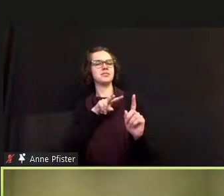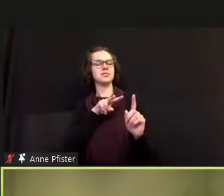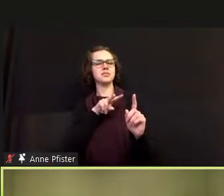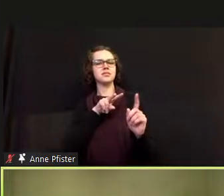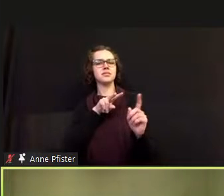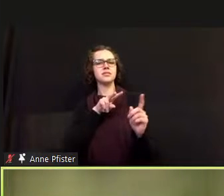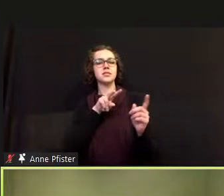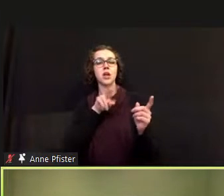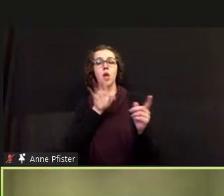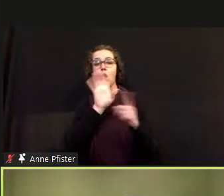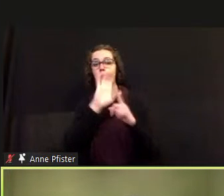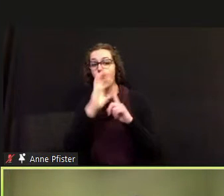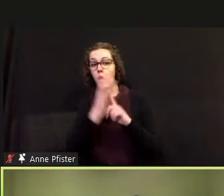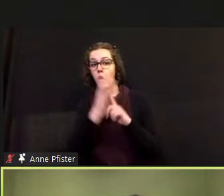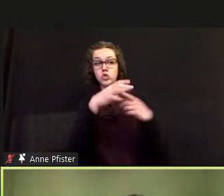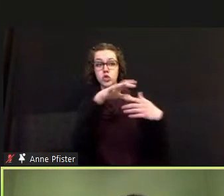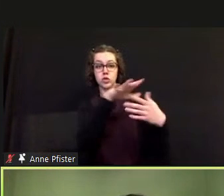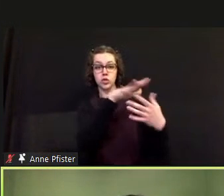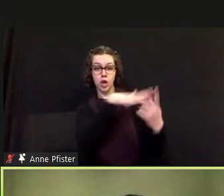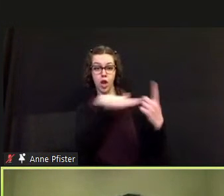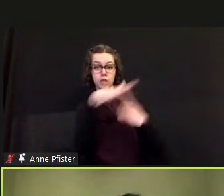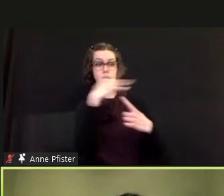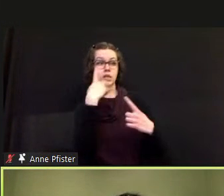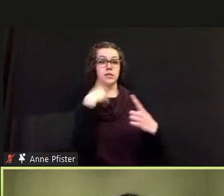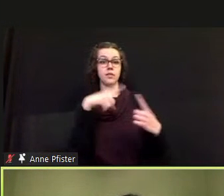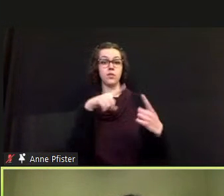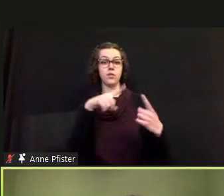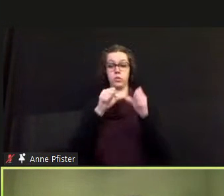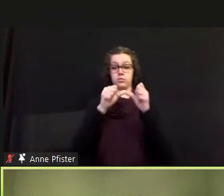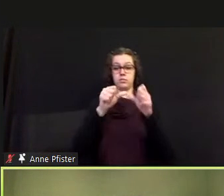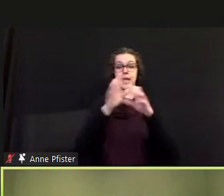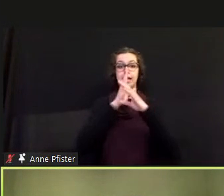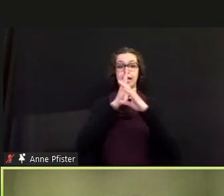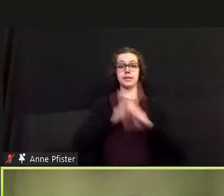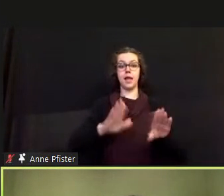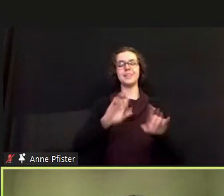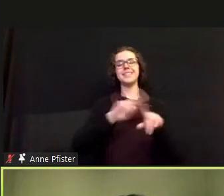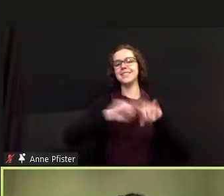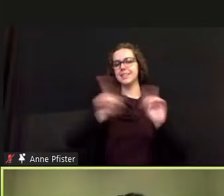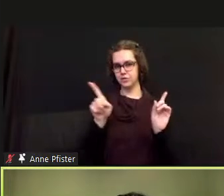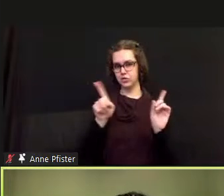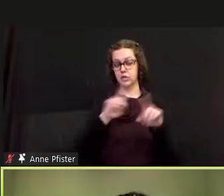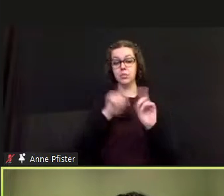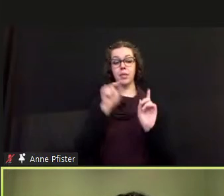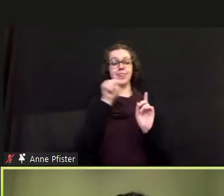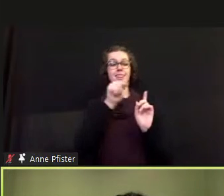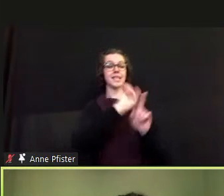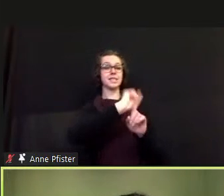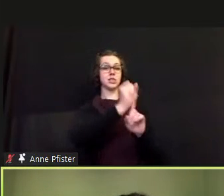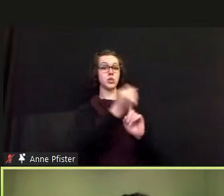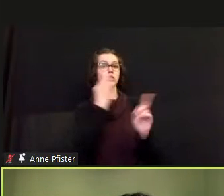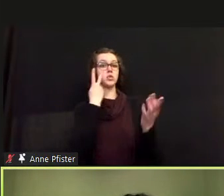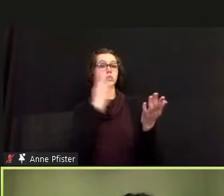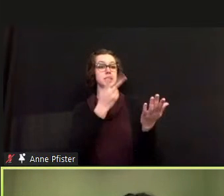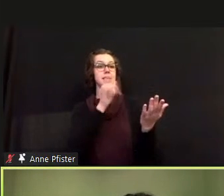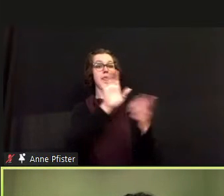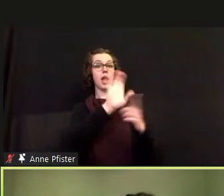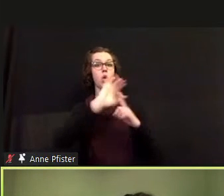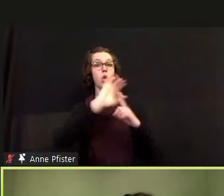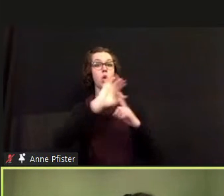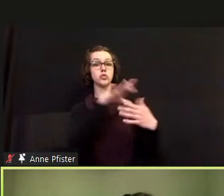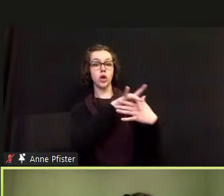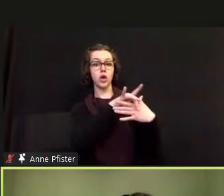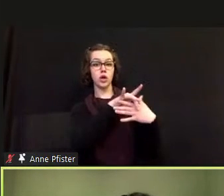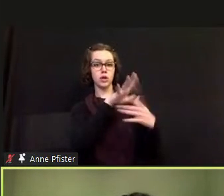the cultural context for remaining silent is different. But in this situation, we can see that that cultural context for